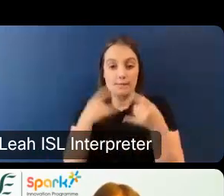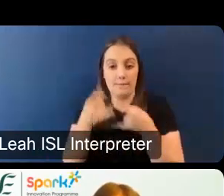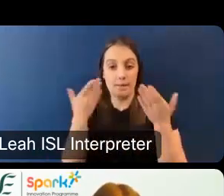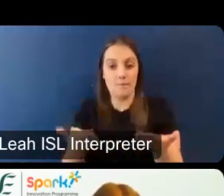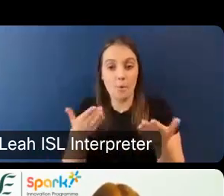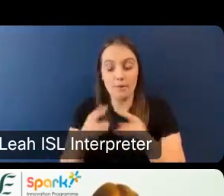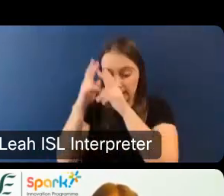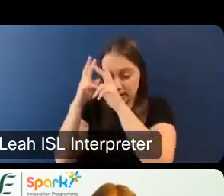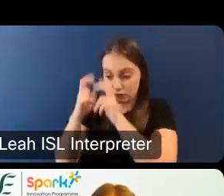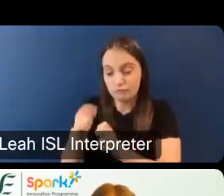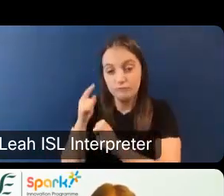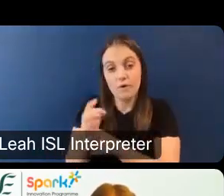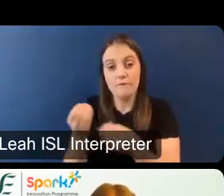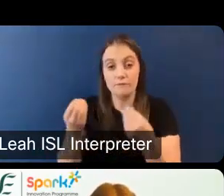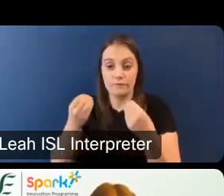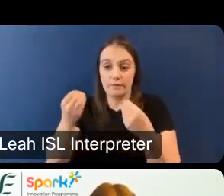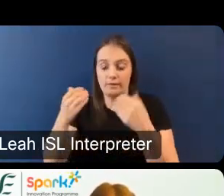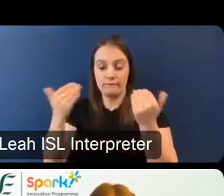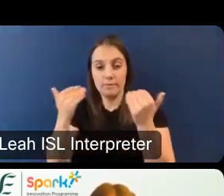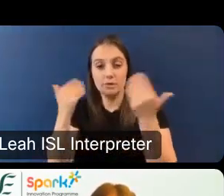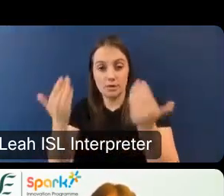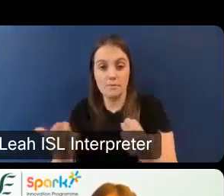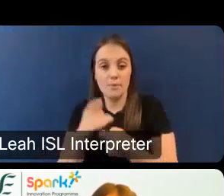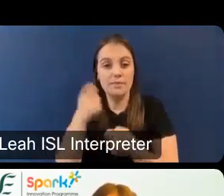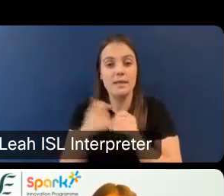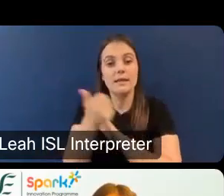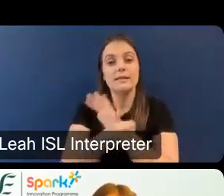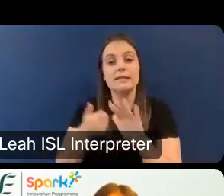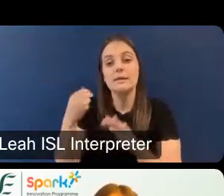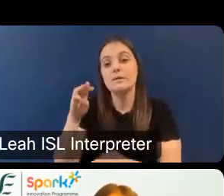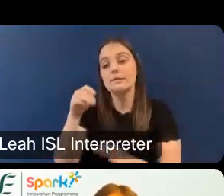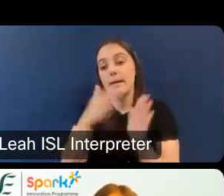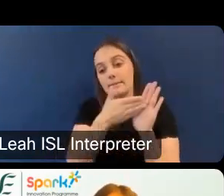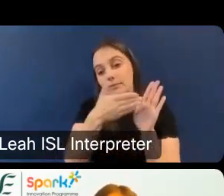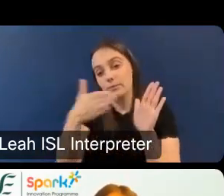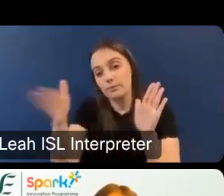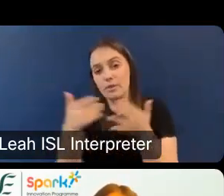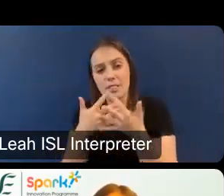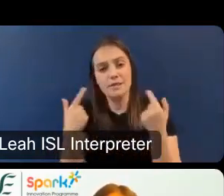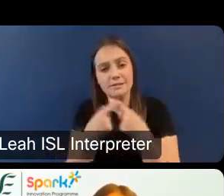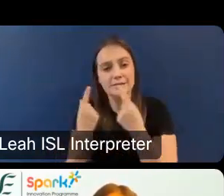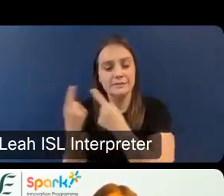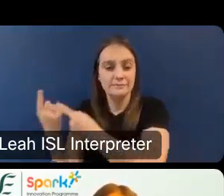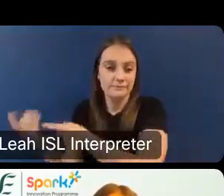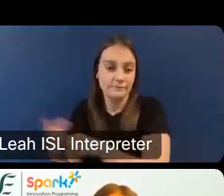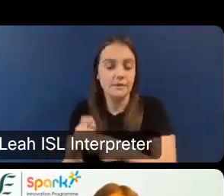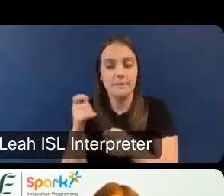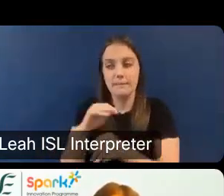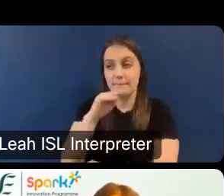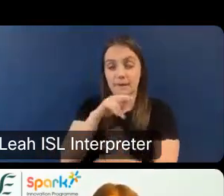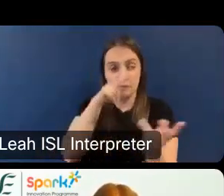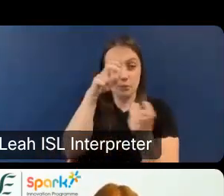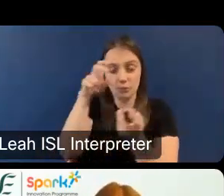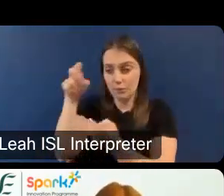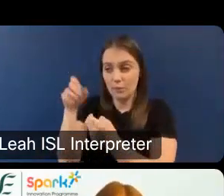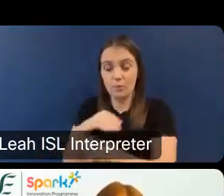information architecture, and then experience maps, and there's so many others. So then based on that, we can gain a very